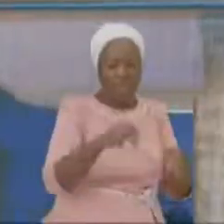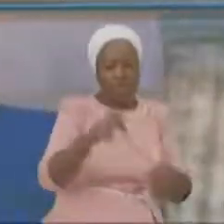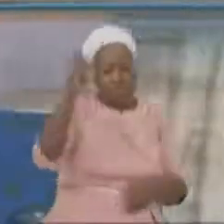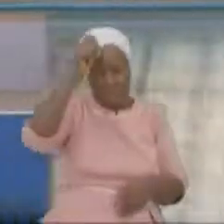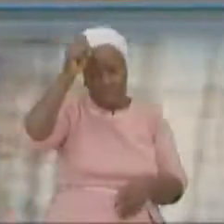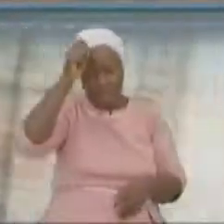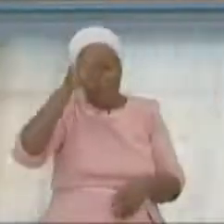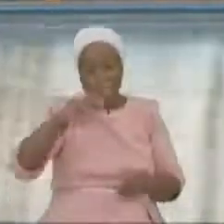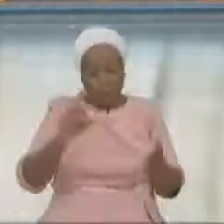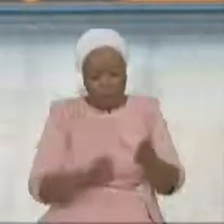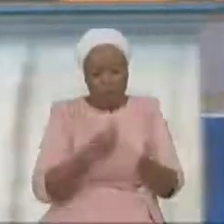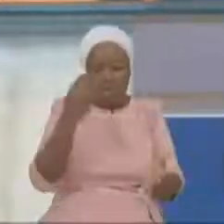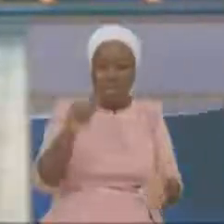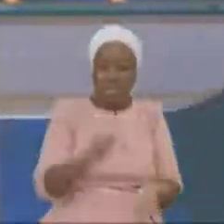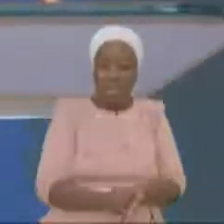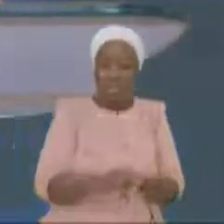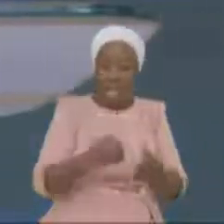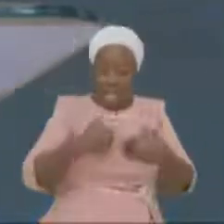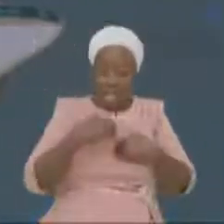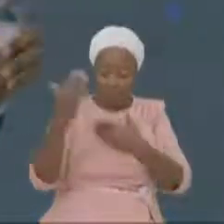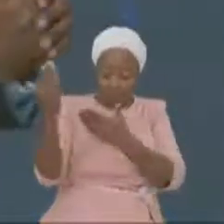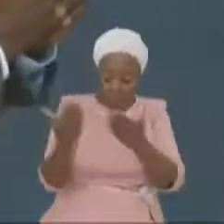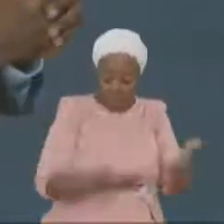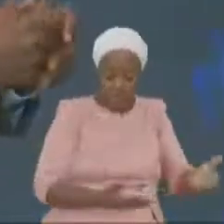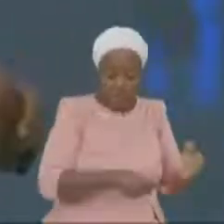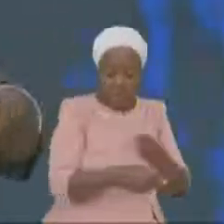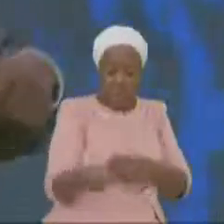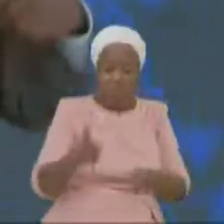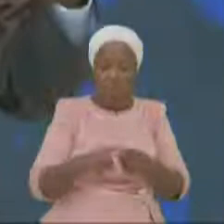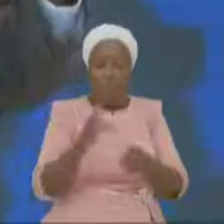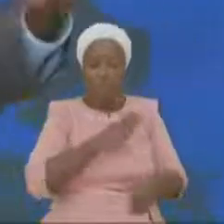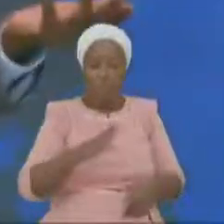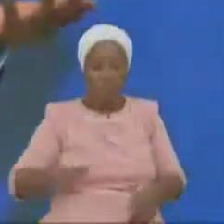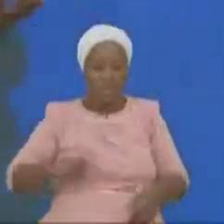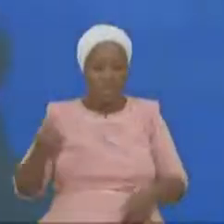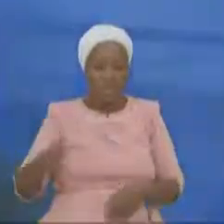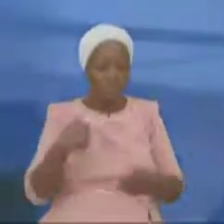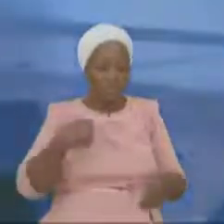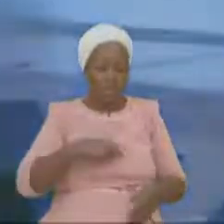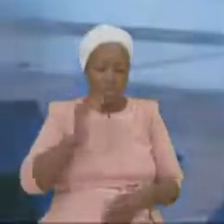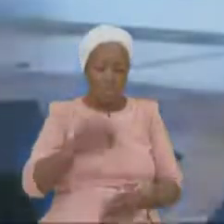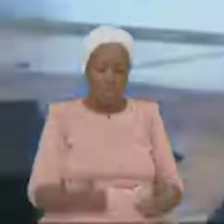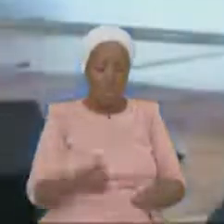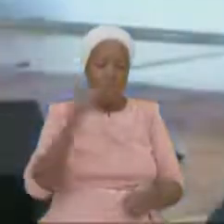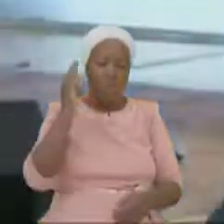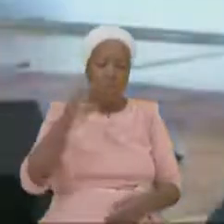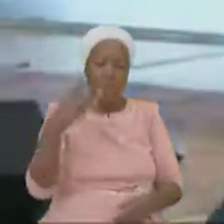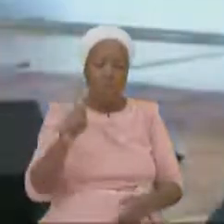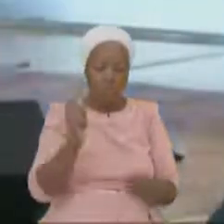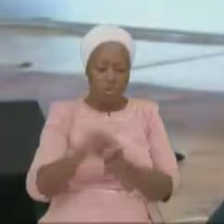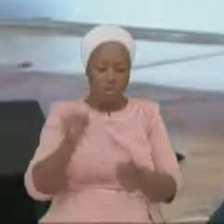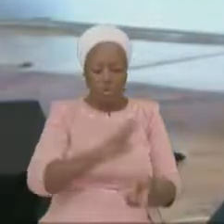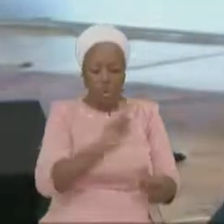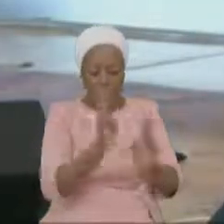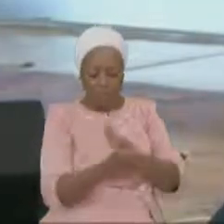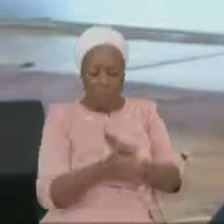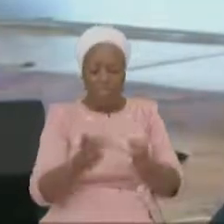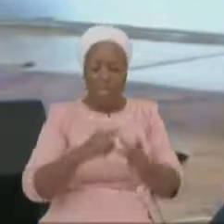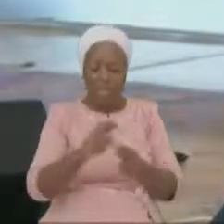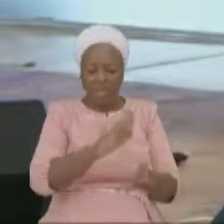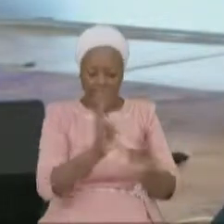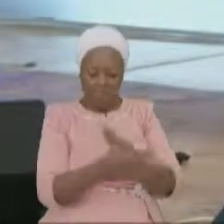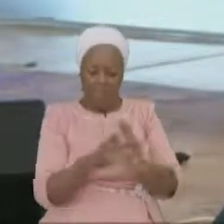devils, once that has brought them to Christ, he'll now preach the word of repentance to them. They repent, they believe